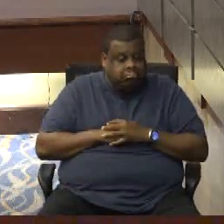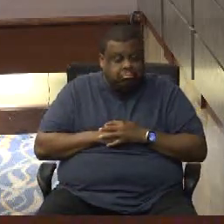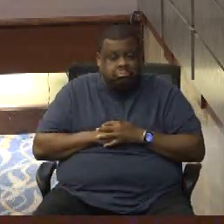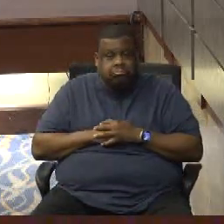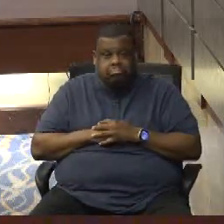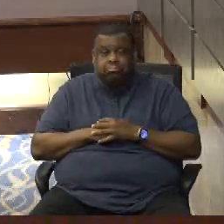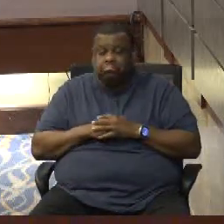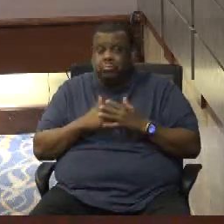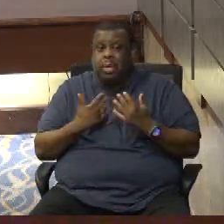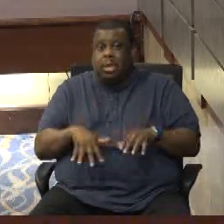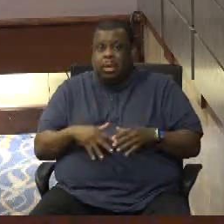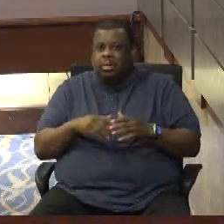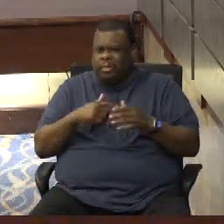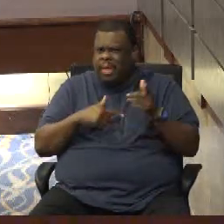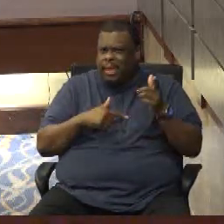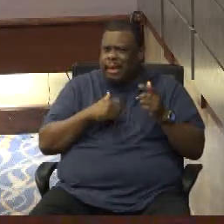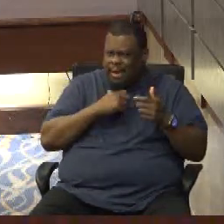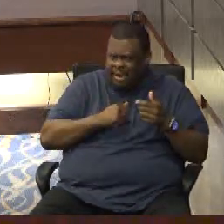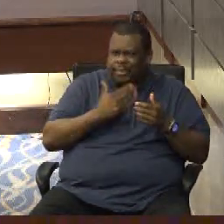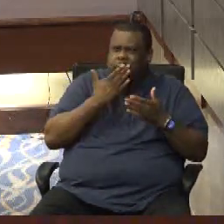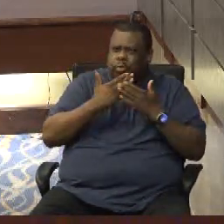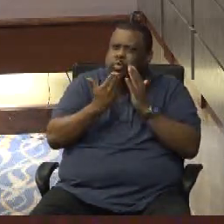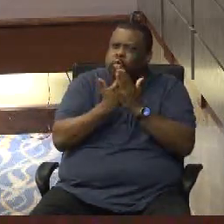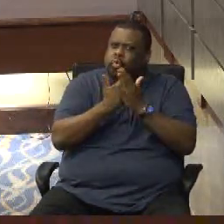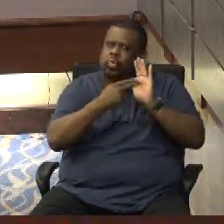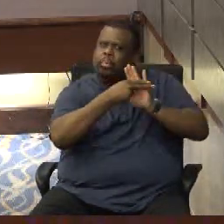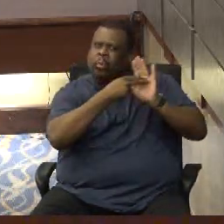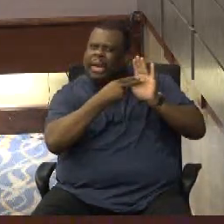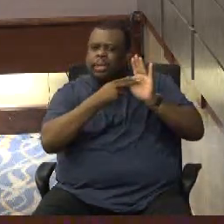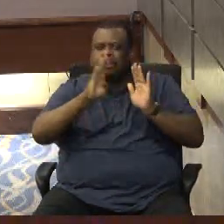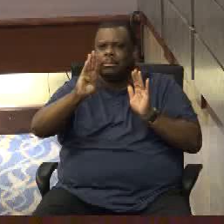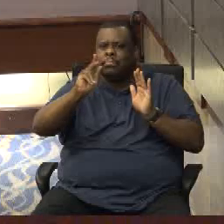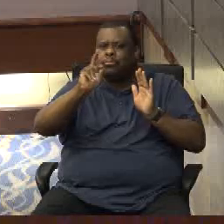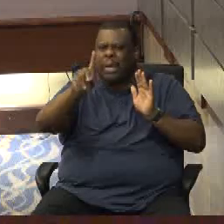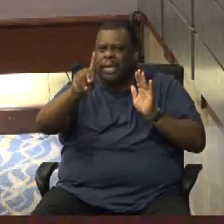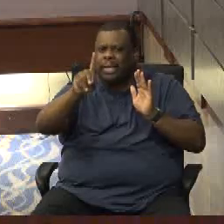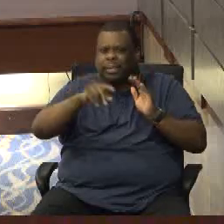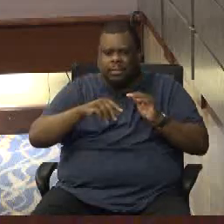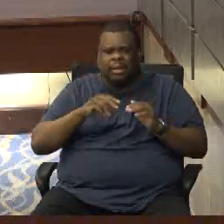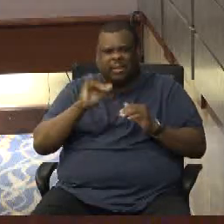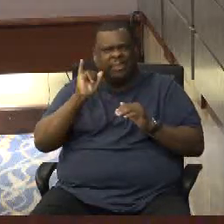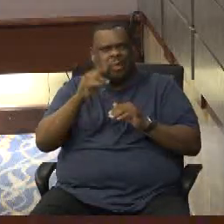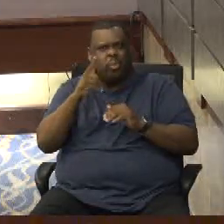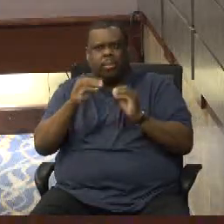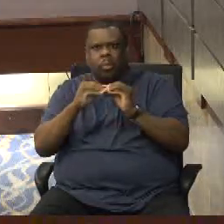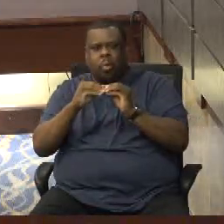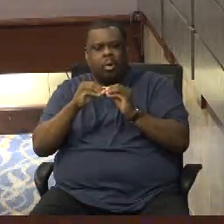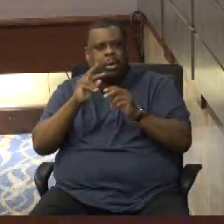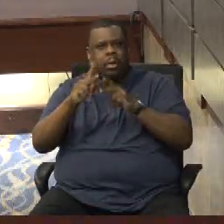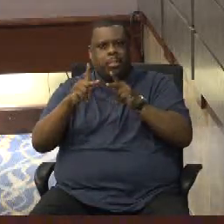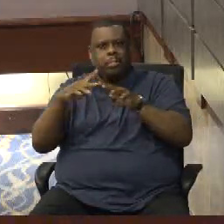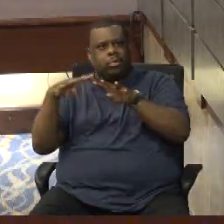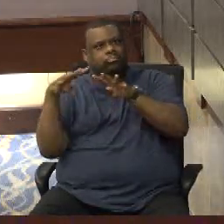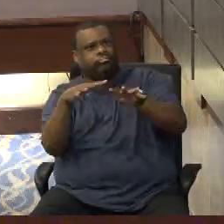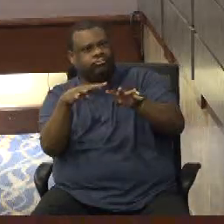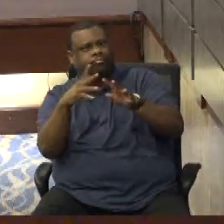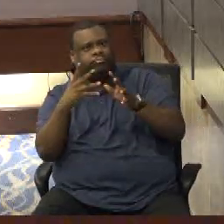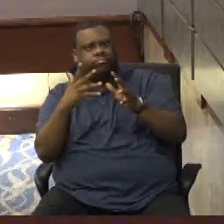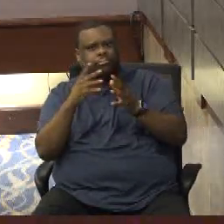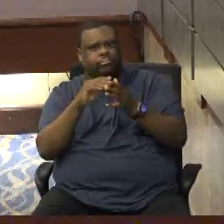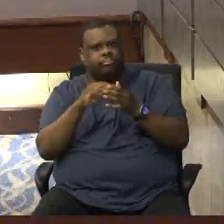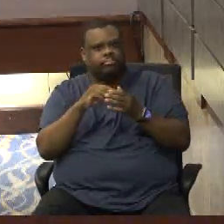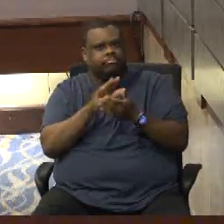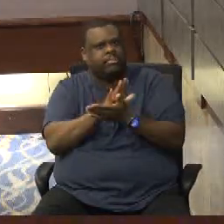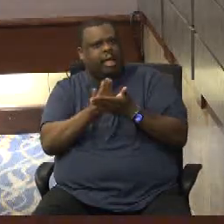having standardized brands throughout city departments. I think that'll be much more effective, a more effective city government, more coherent